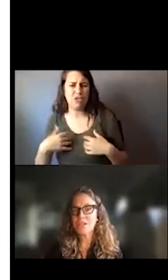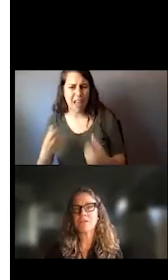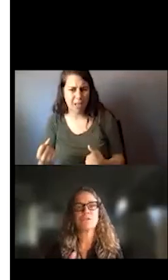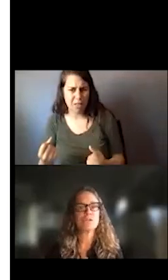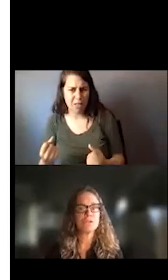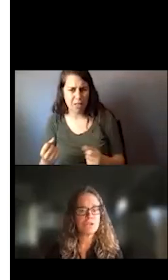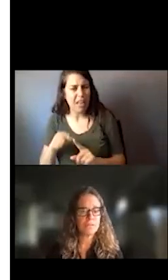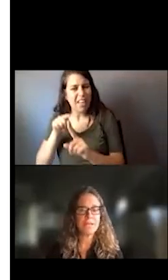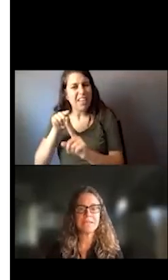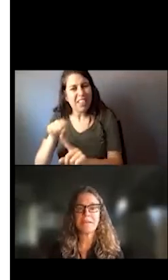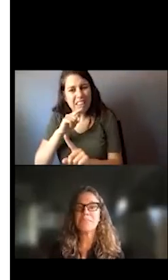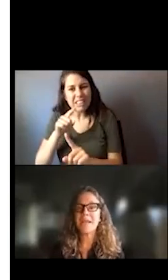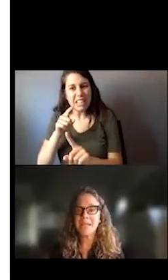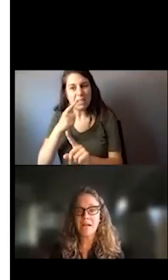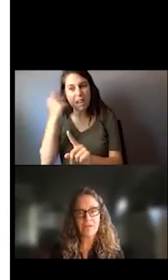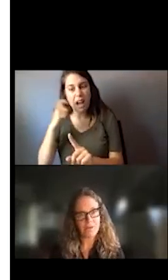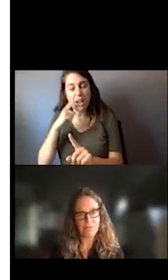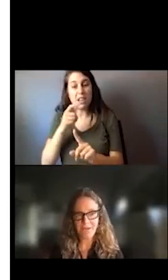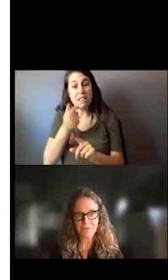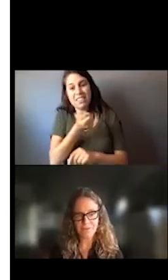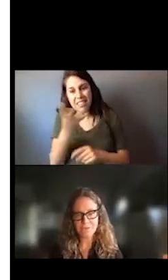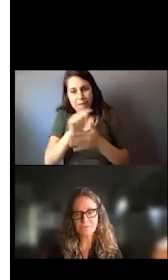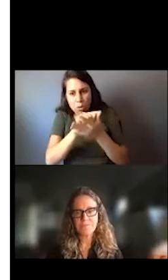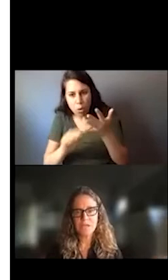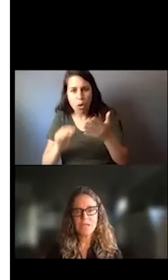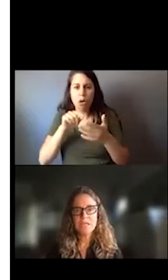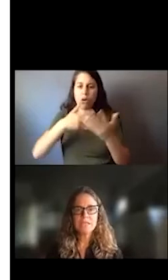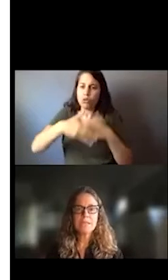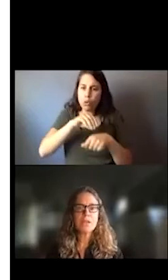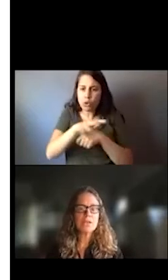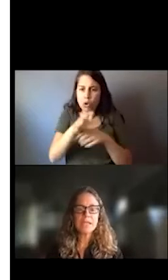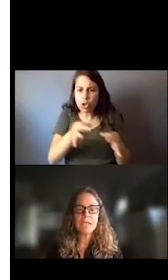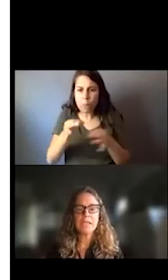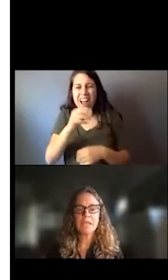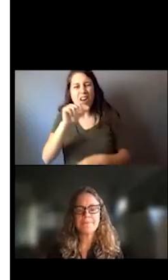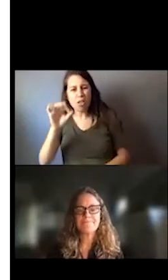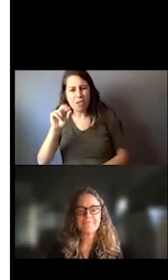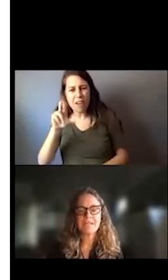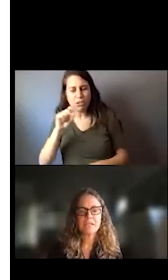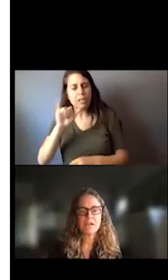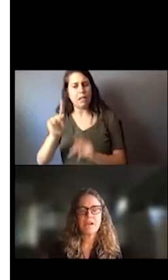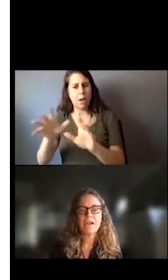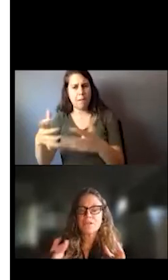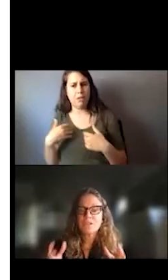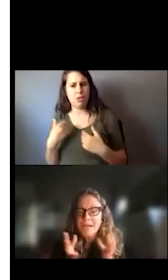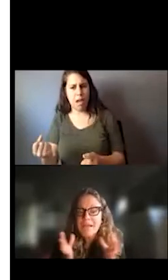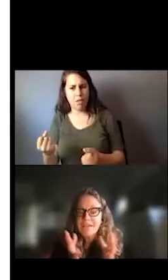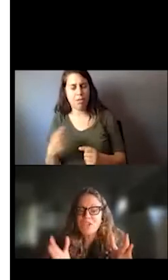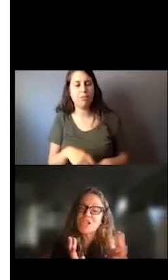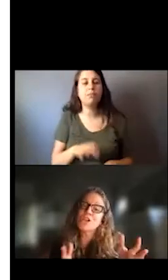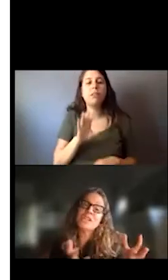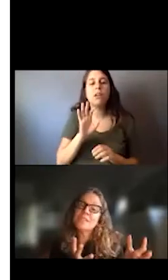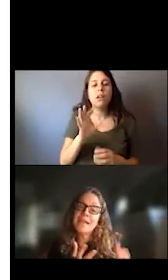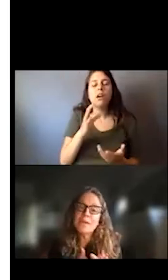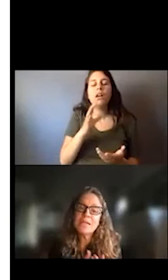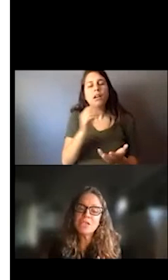a combination of social determinants and many other factors. Similarly, in our effort to create